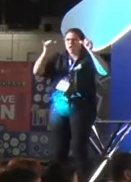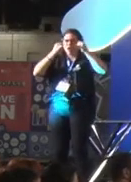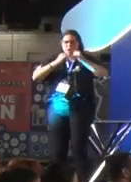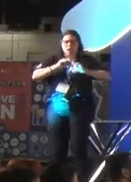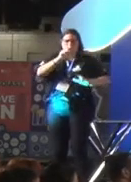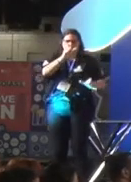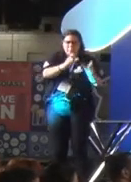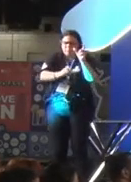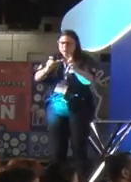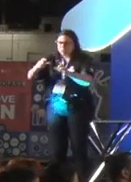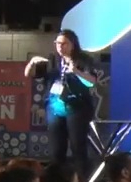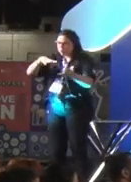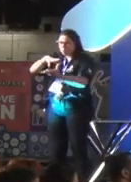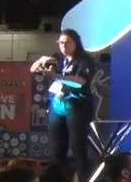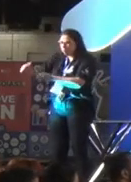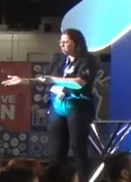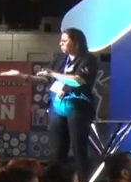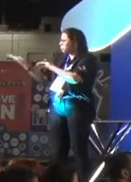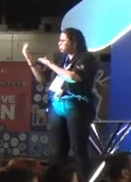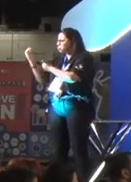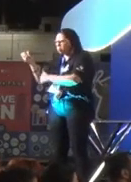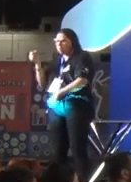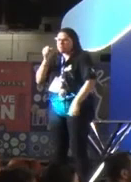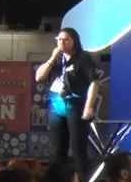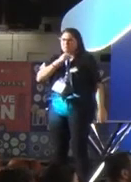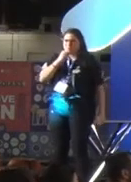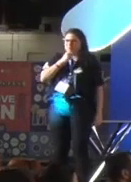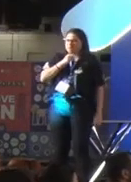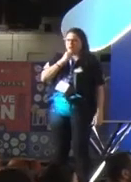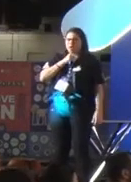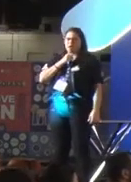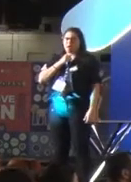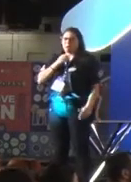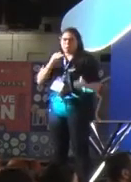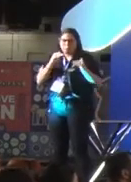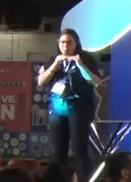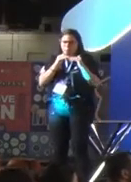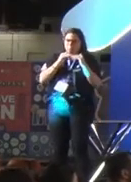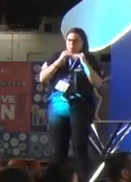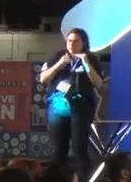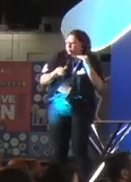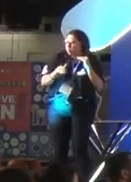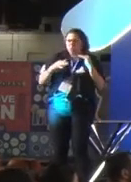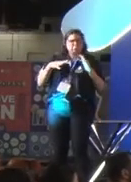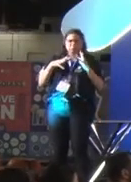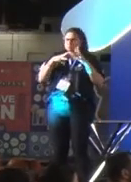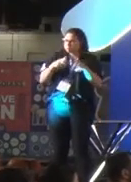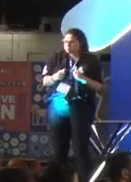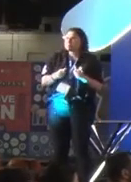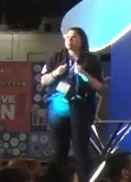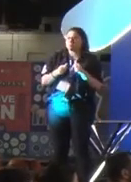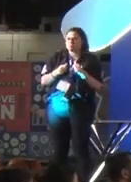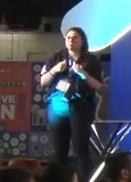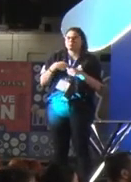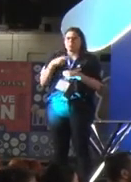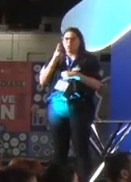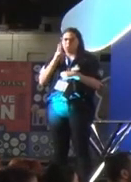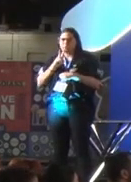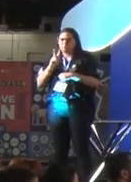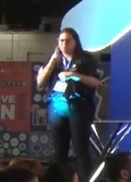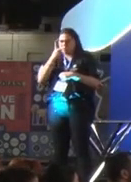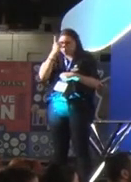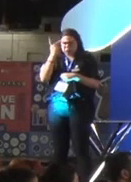or old, whether they agree or disagree with you. And I saw a quote which summed this up for